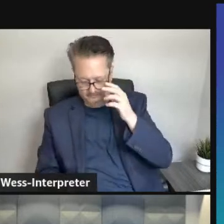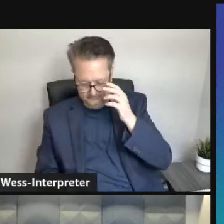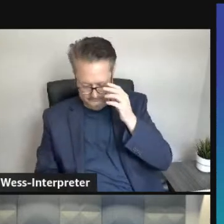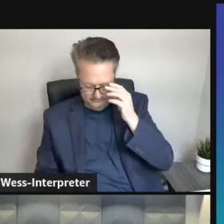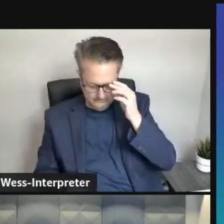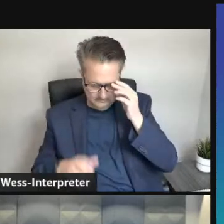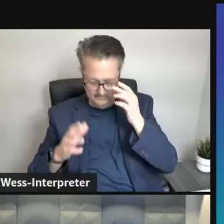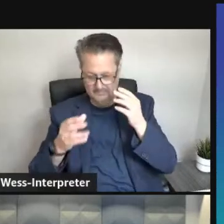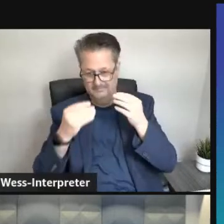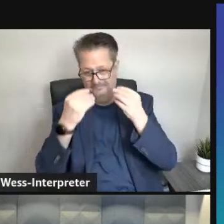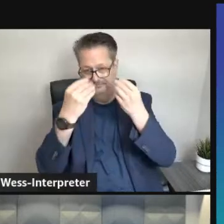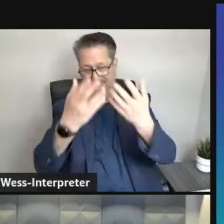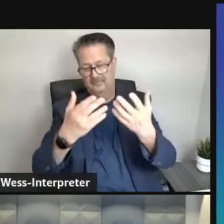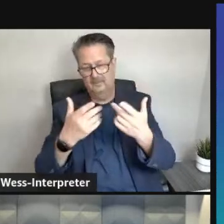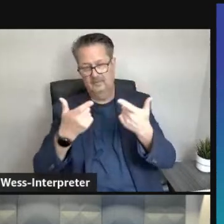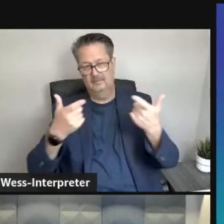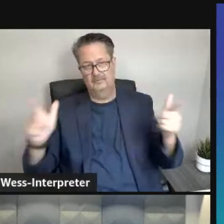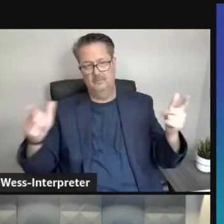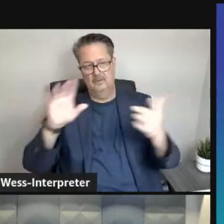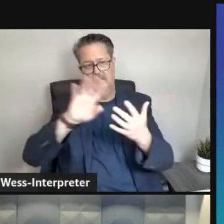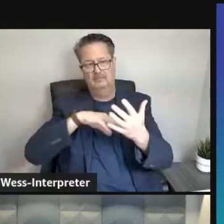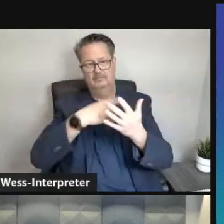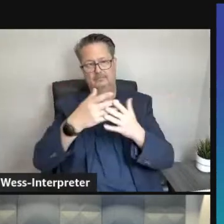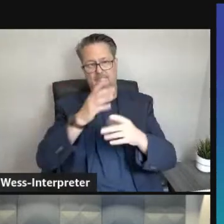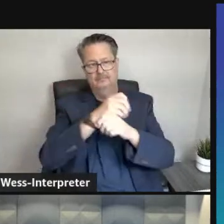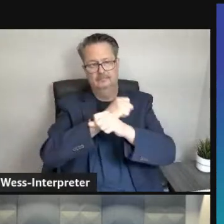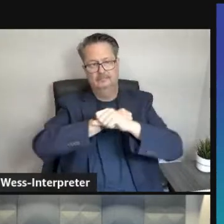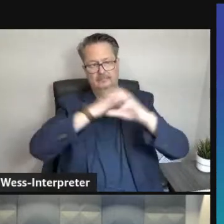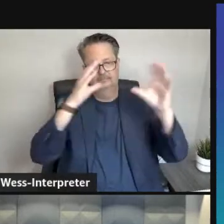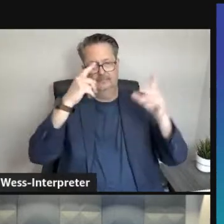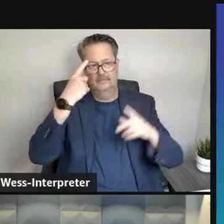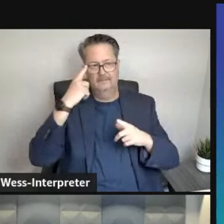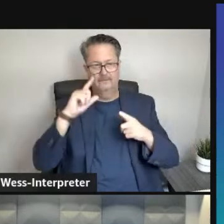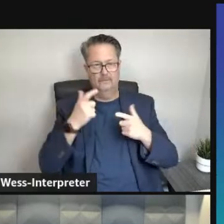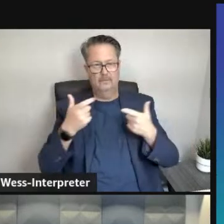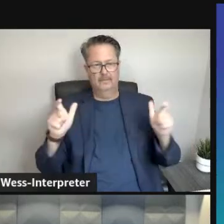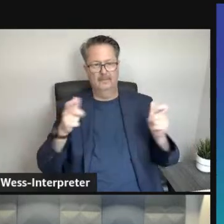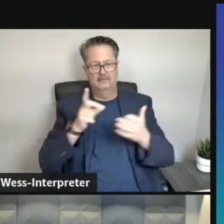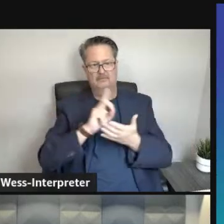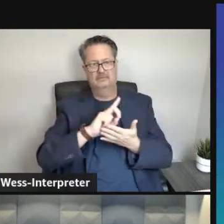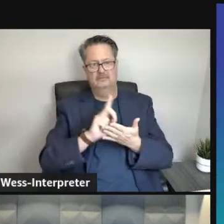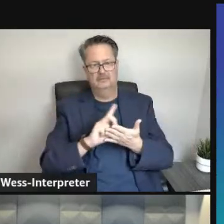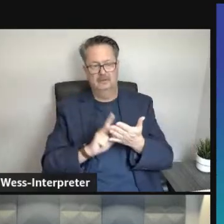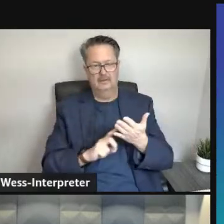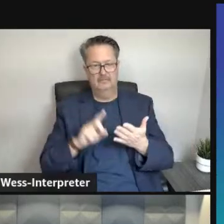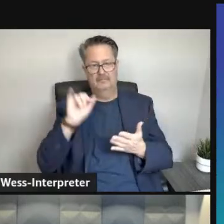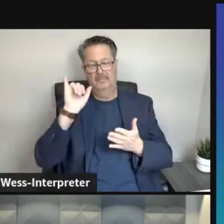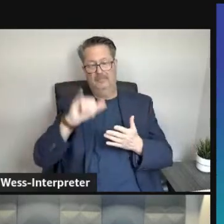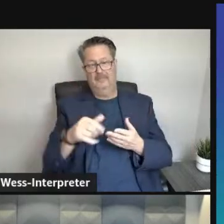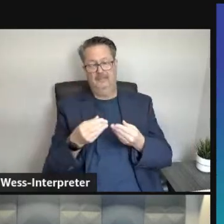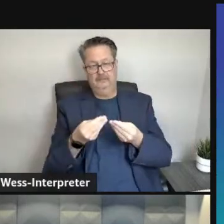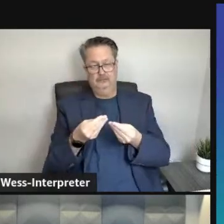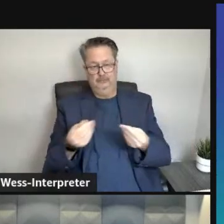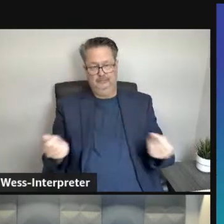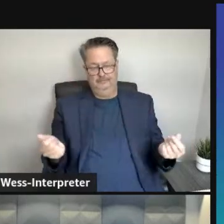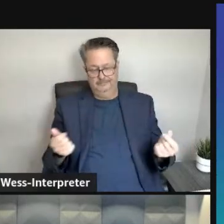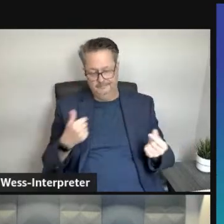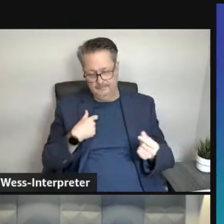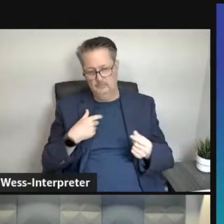Here's one use case we implemented by following the high-level design. In this solution, we